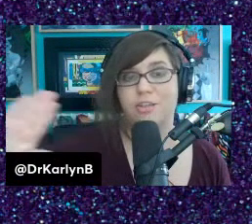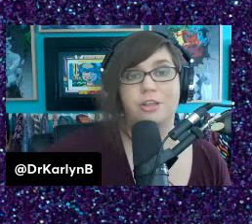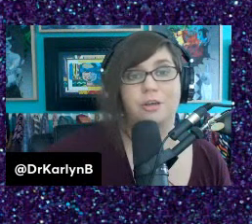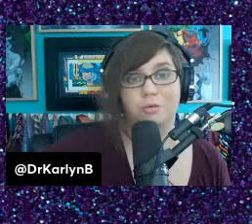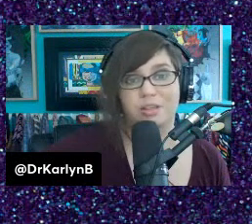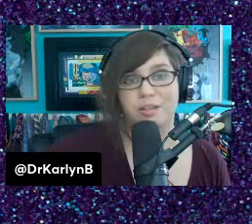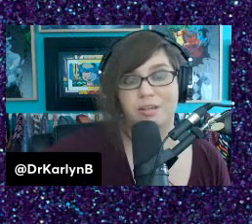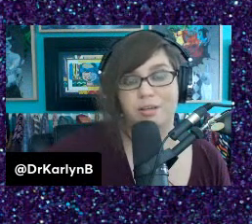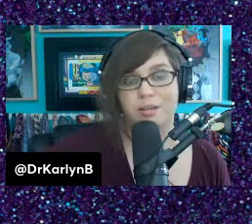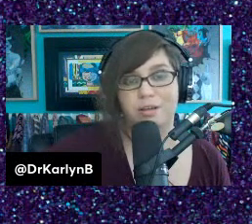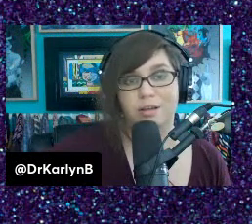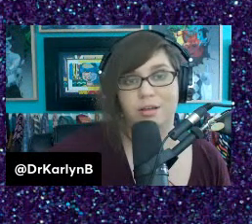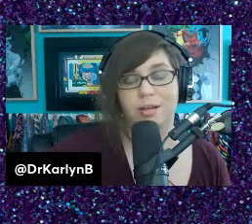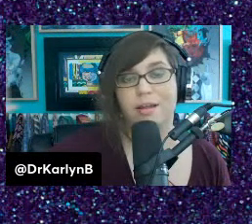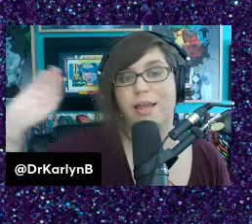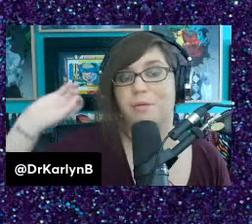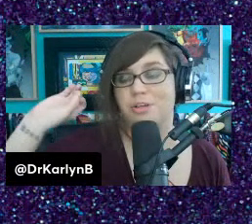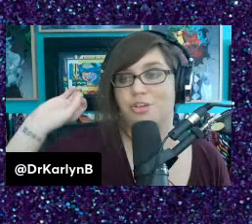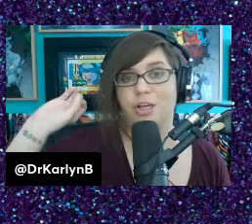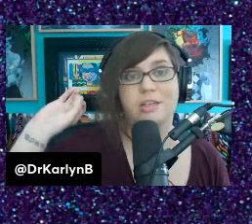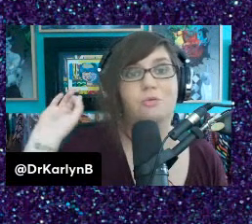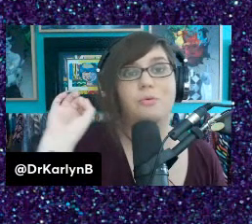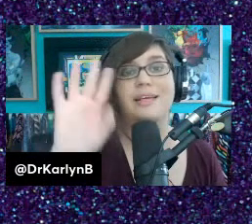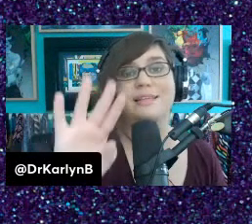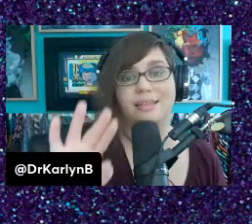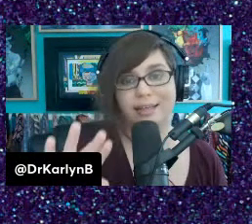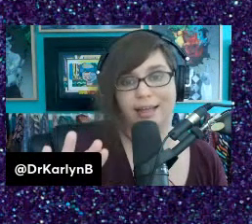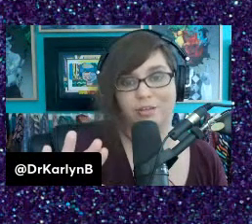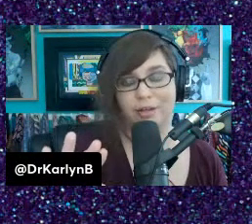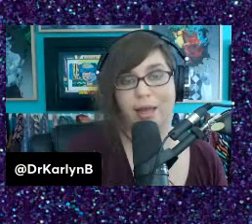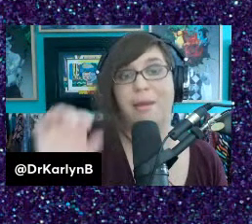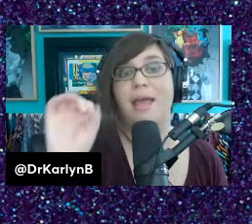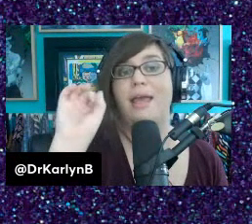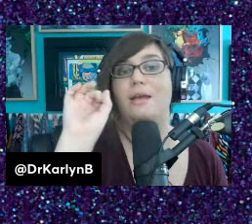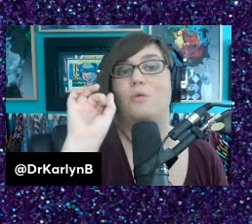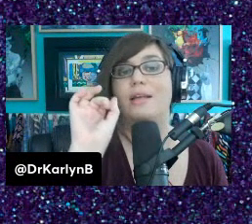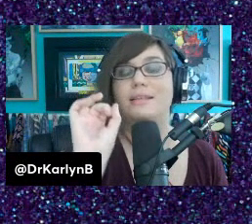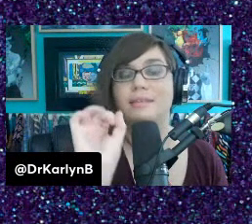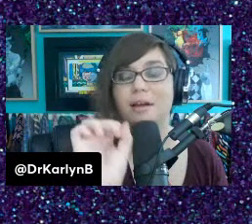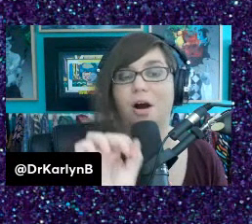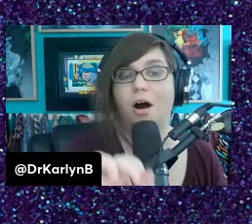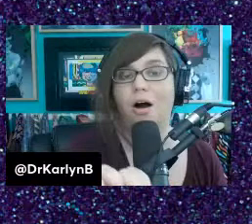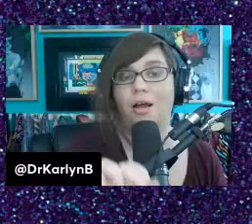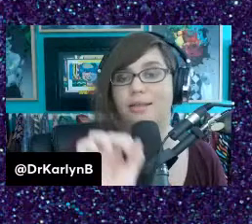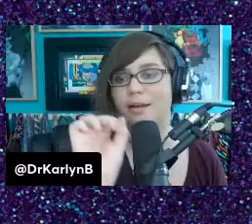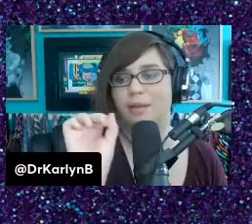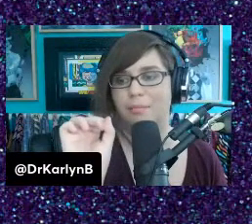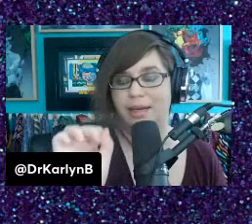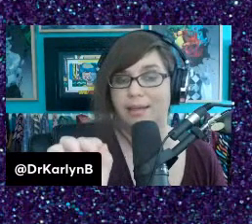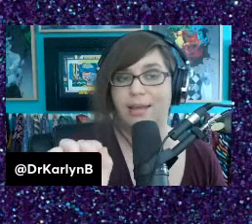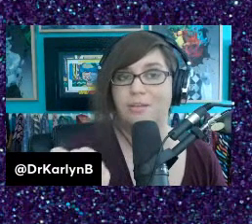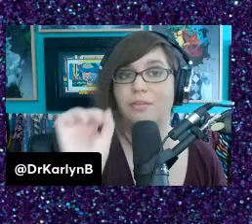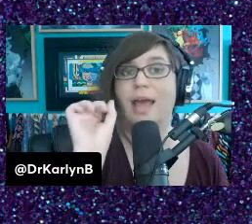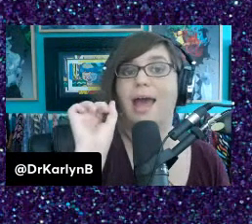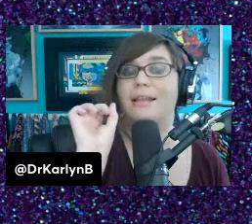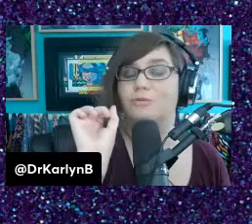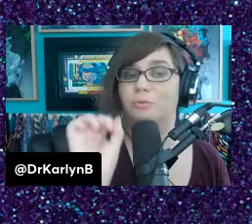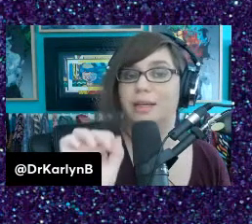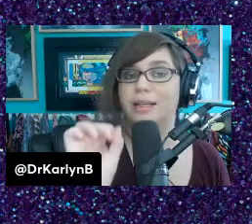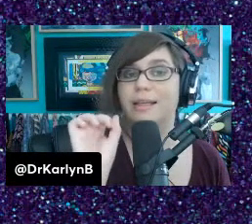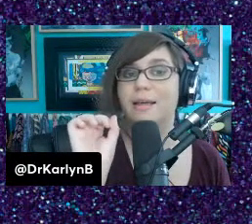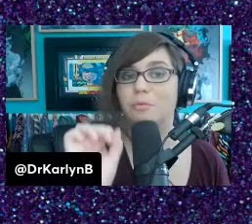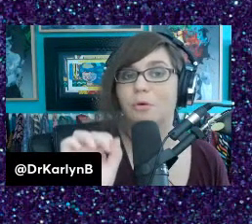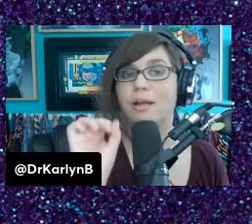an excuse. It was just a reason to cancel him. It wasn't the cause of him getting canceled. And